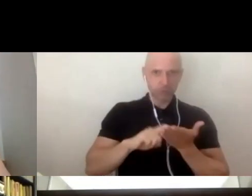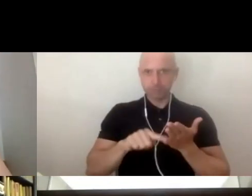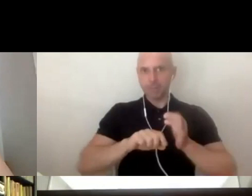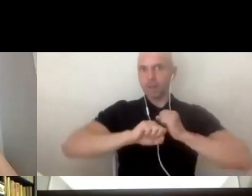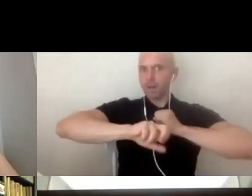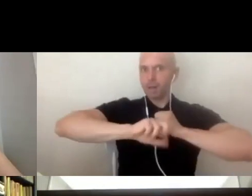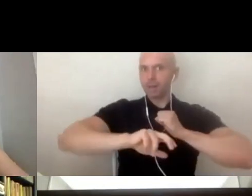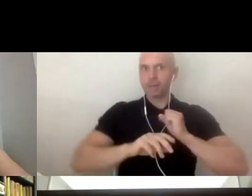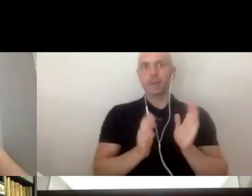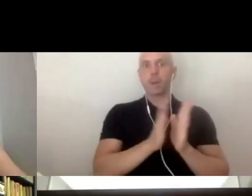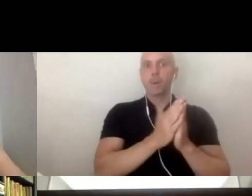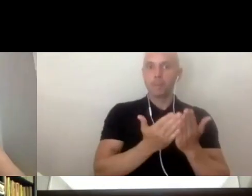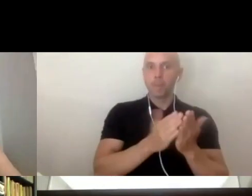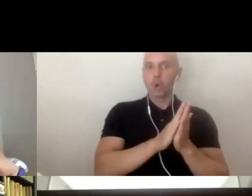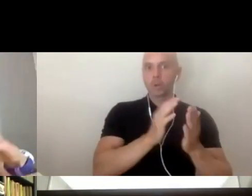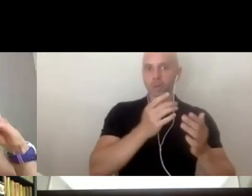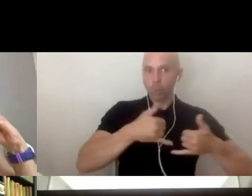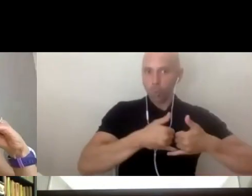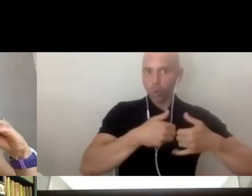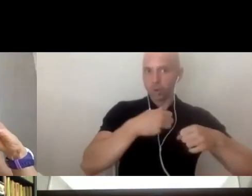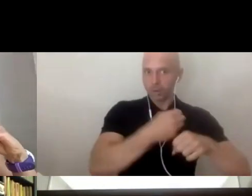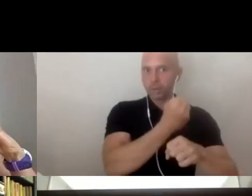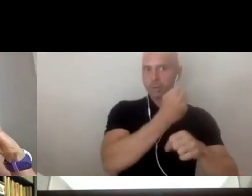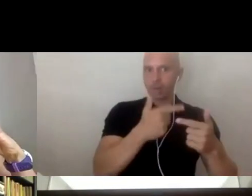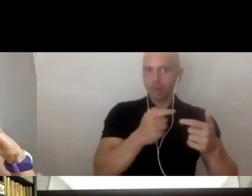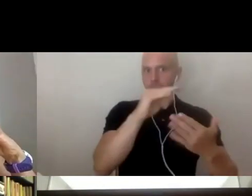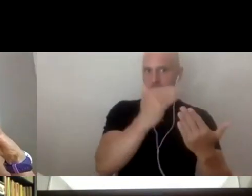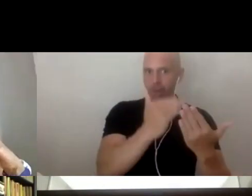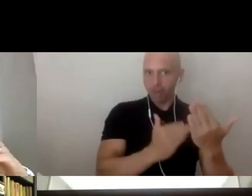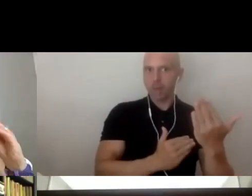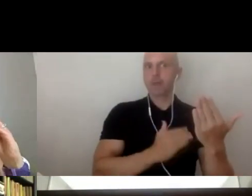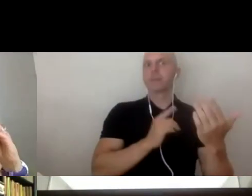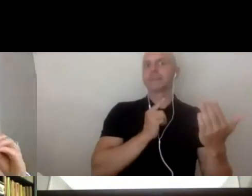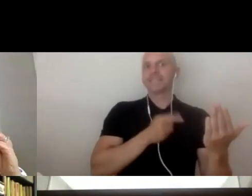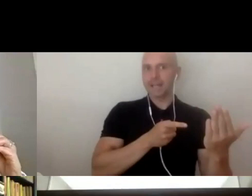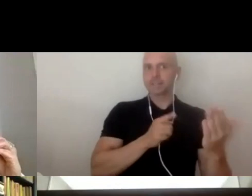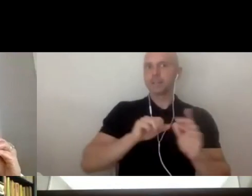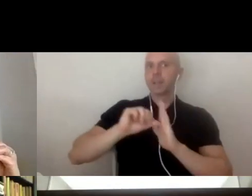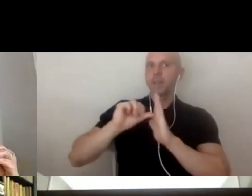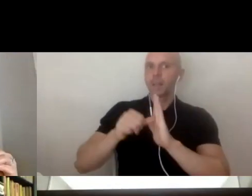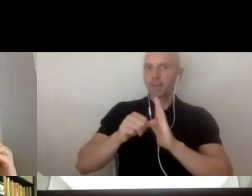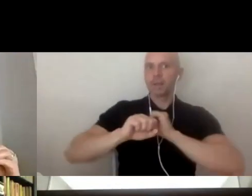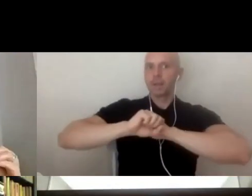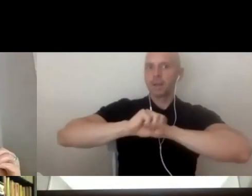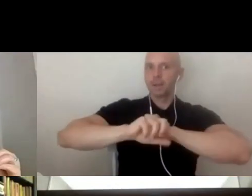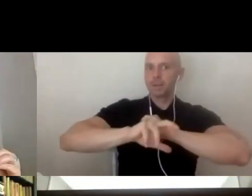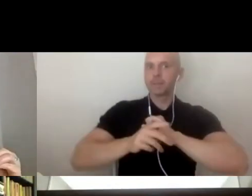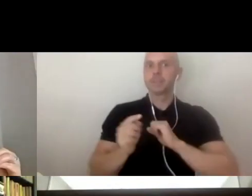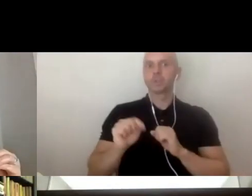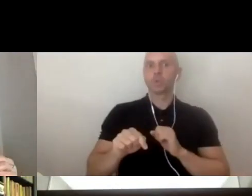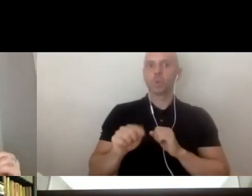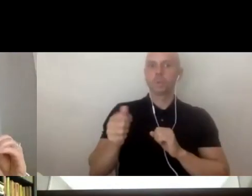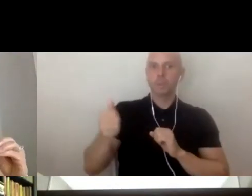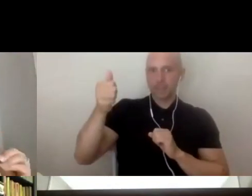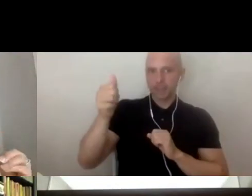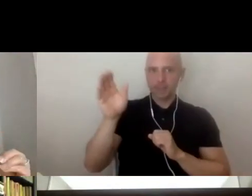that the Strategic Communications Office is centrally controlling messaging going out, primarily because they need the messaging to be about public